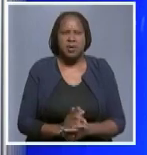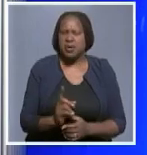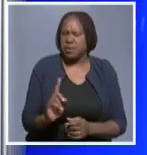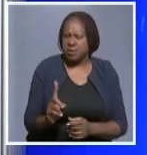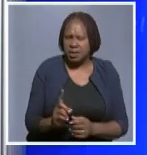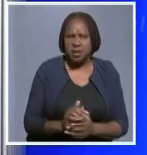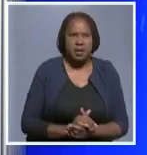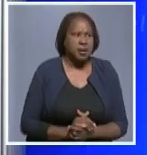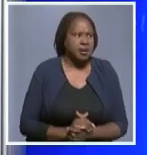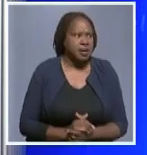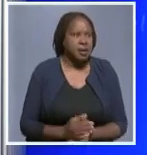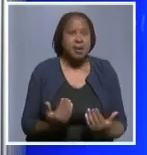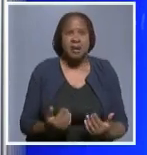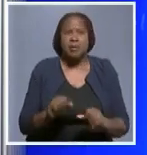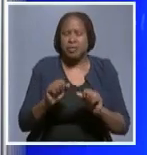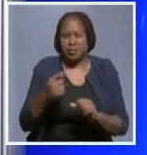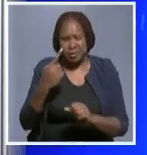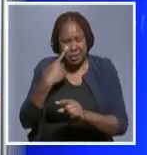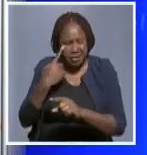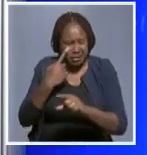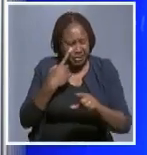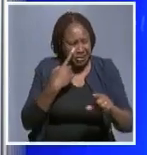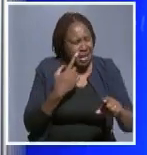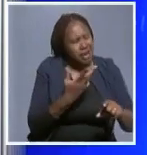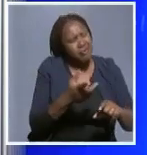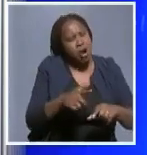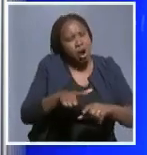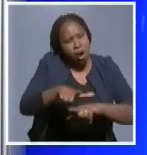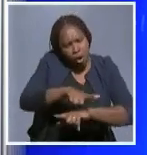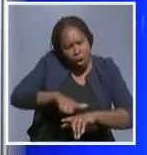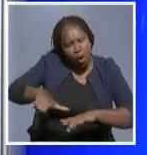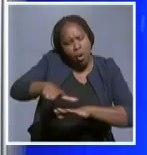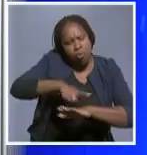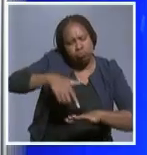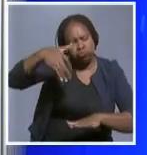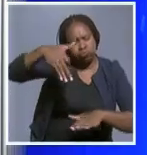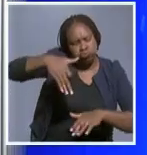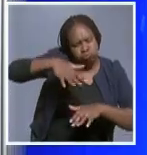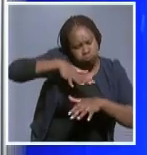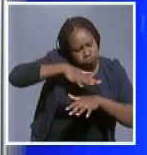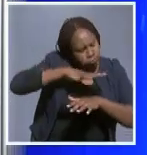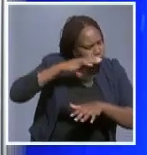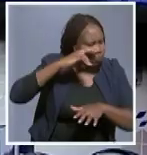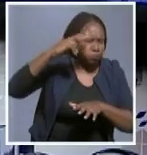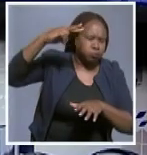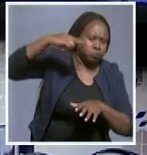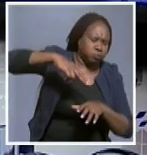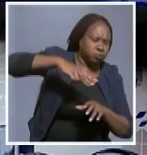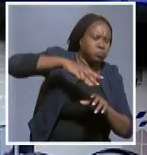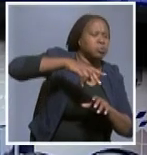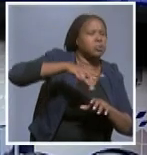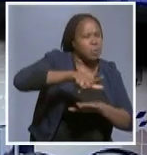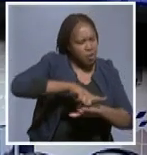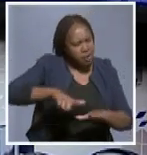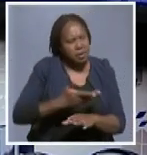fact that you will now be able to see every location, as you've just said, every household or any structure within Namibia, is this